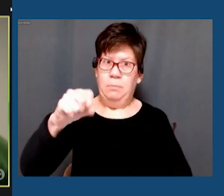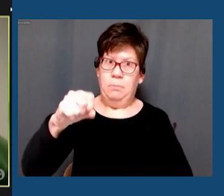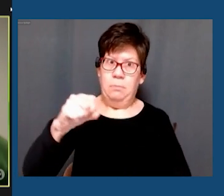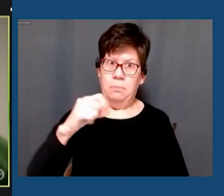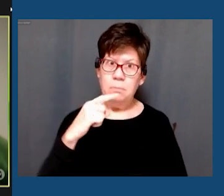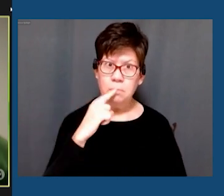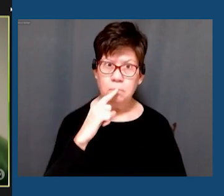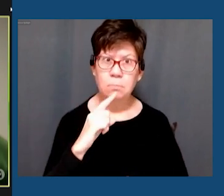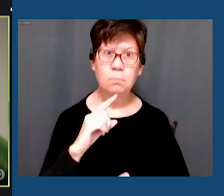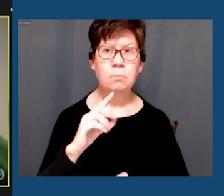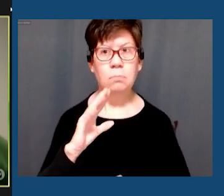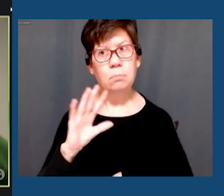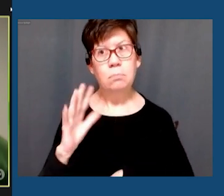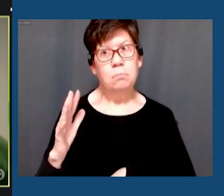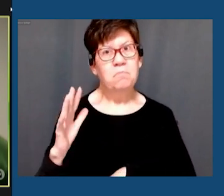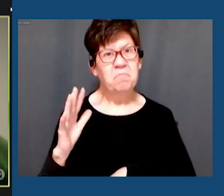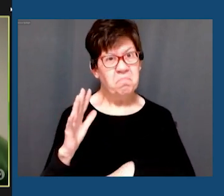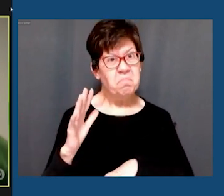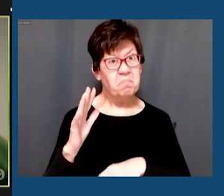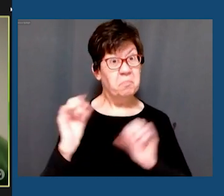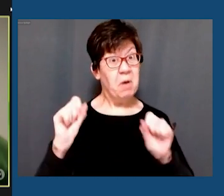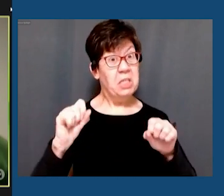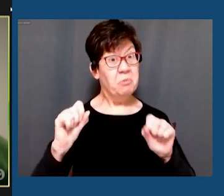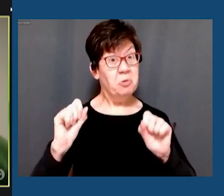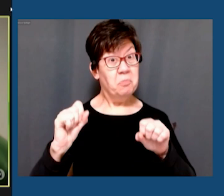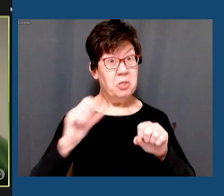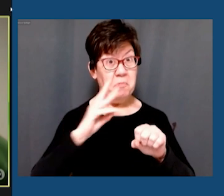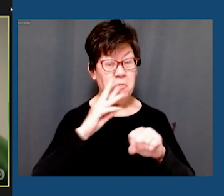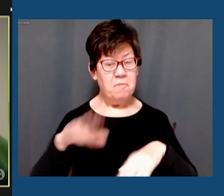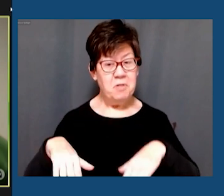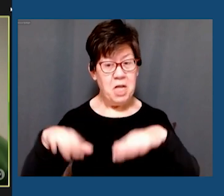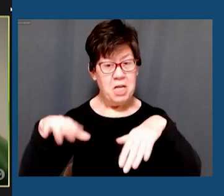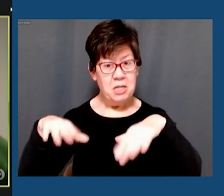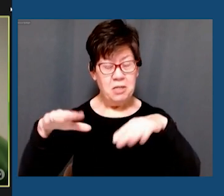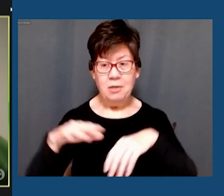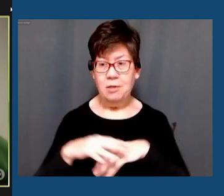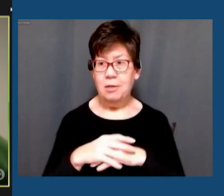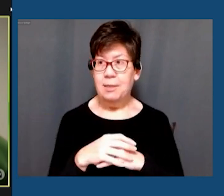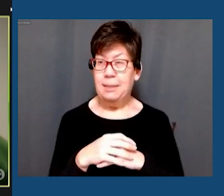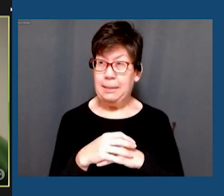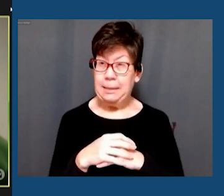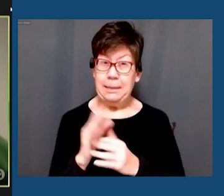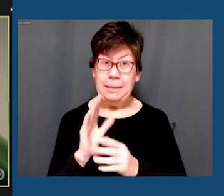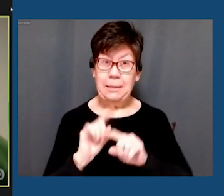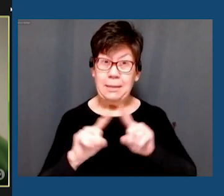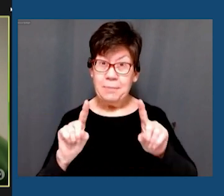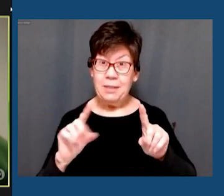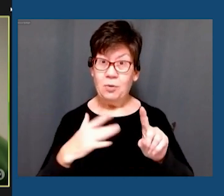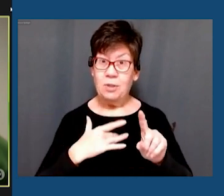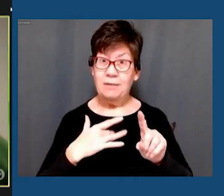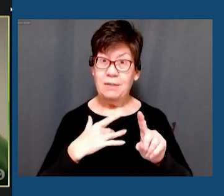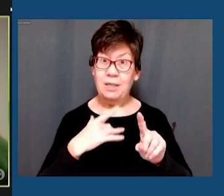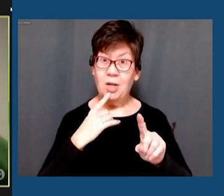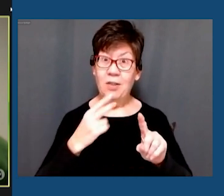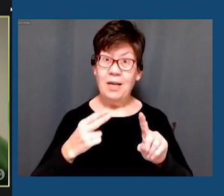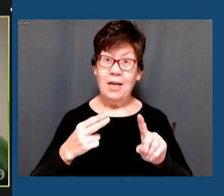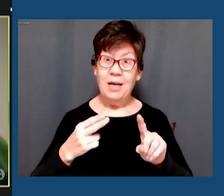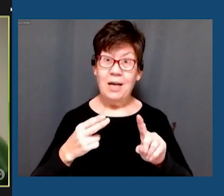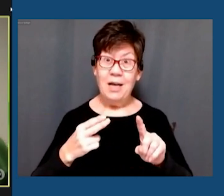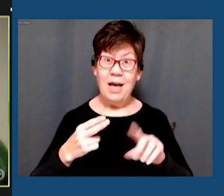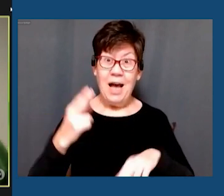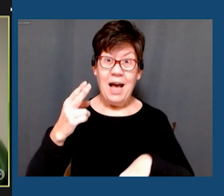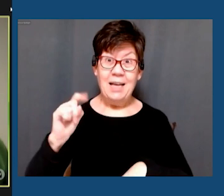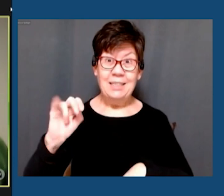moderate likelihood of moderate flooding, but we're seeing likely the highest risk time to be at high tide